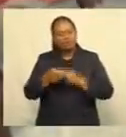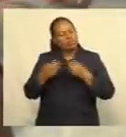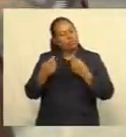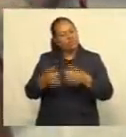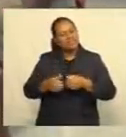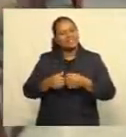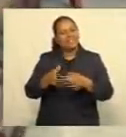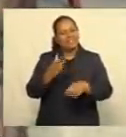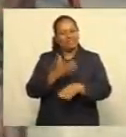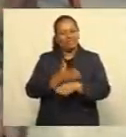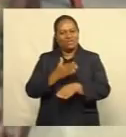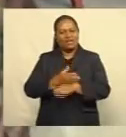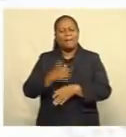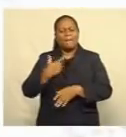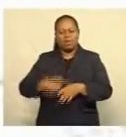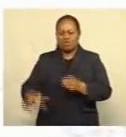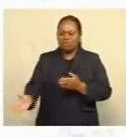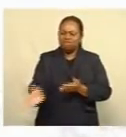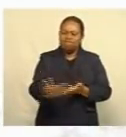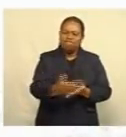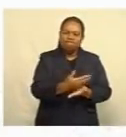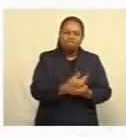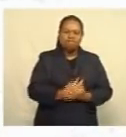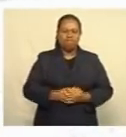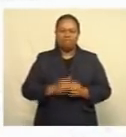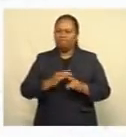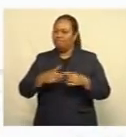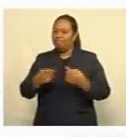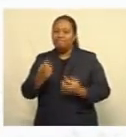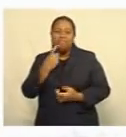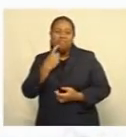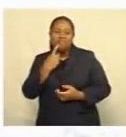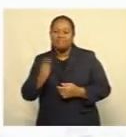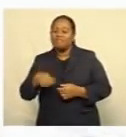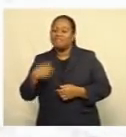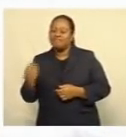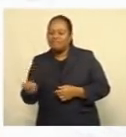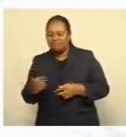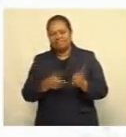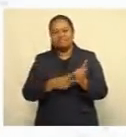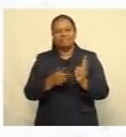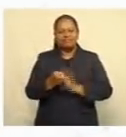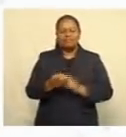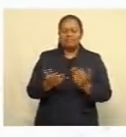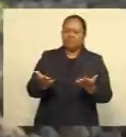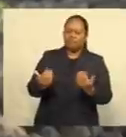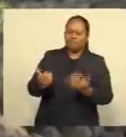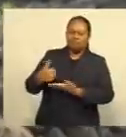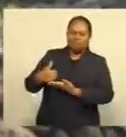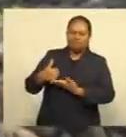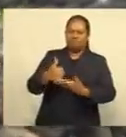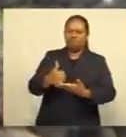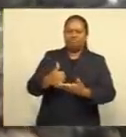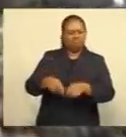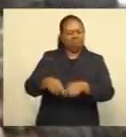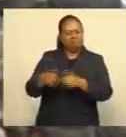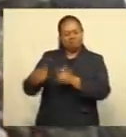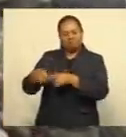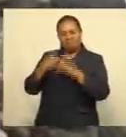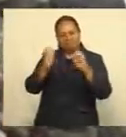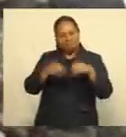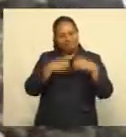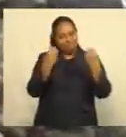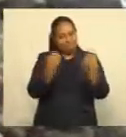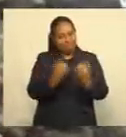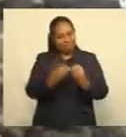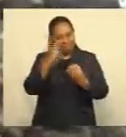work as they've started collecting limestones from the next village. He says they will also welcome the assistance from various organizations to